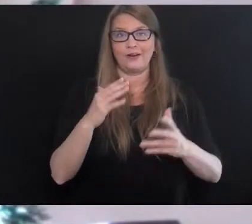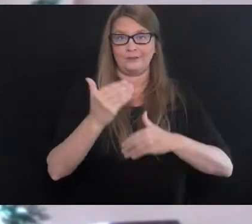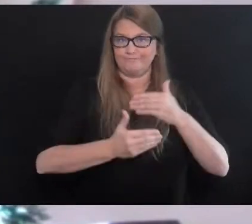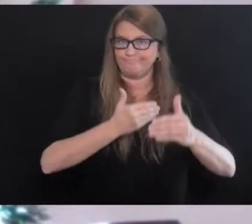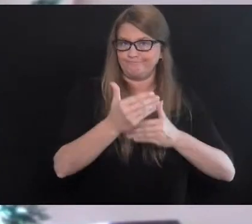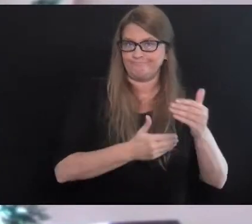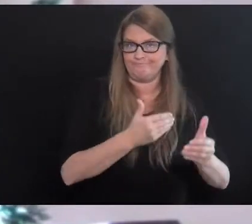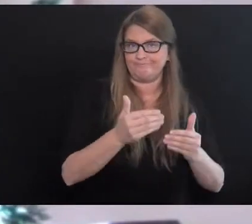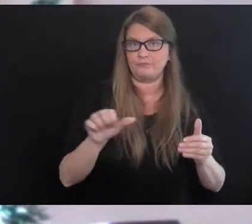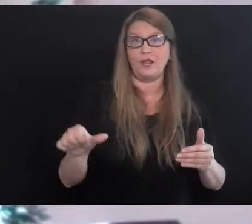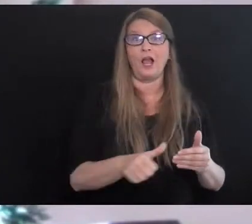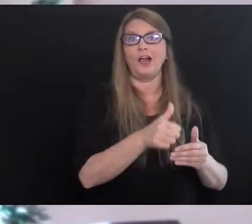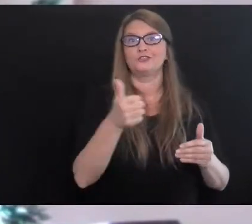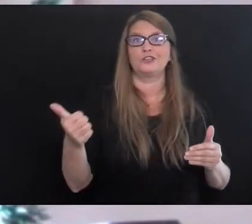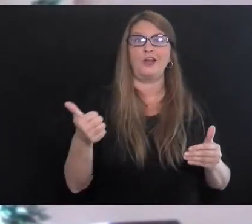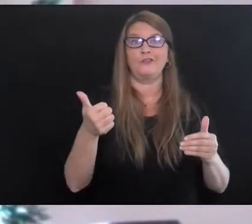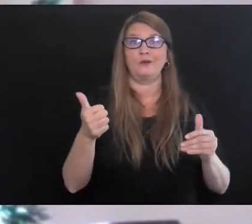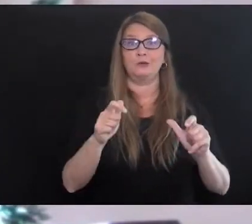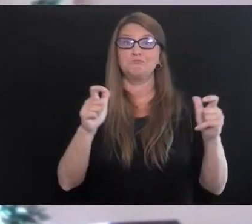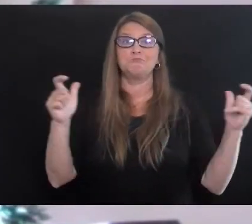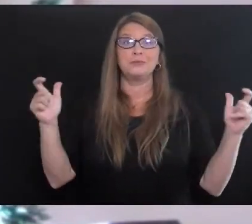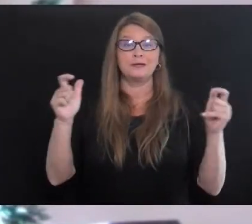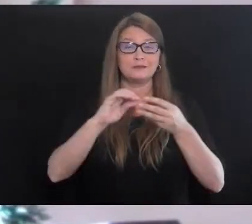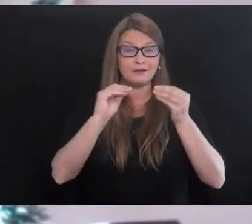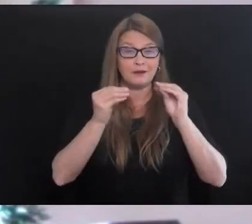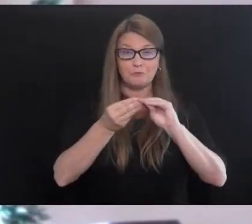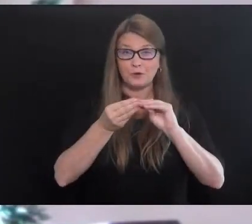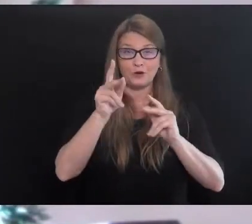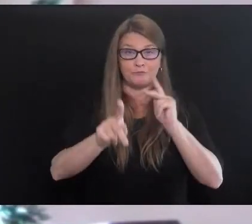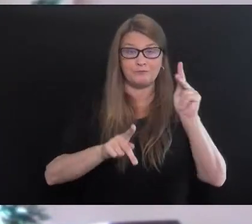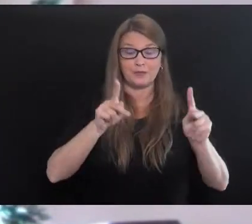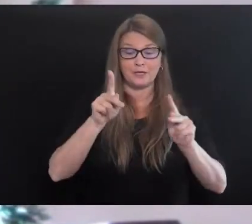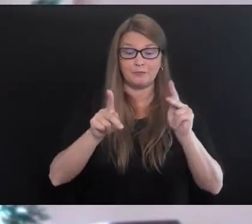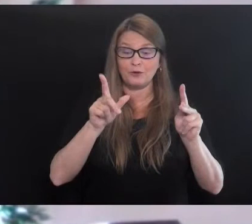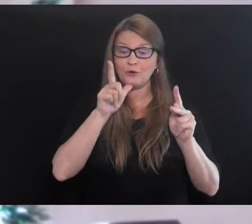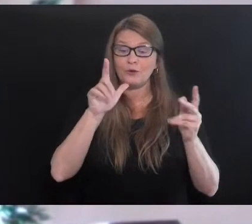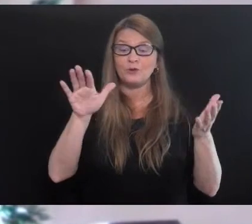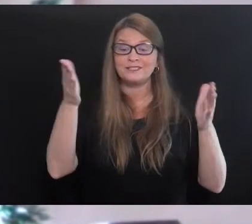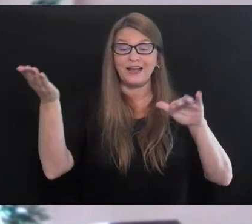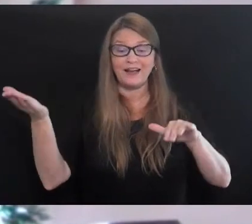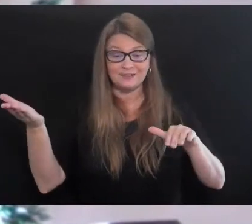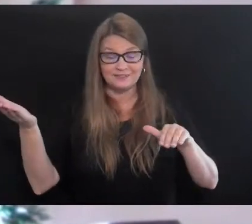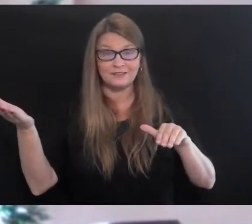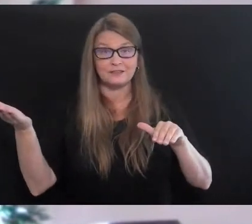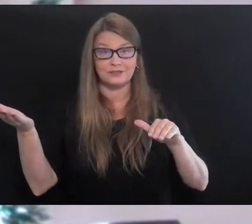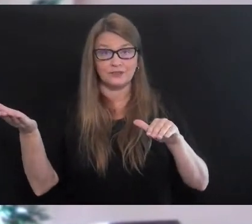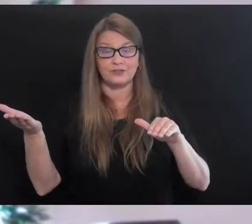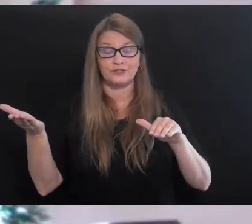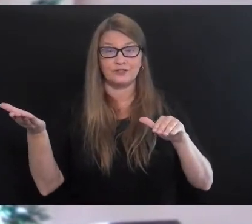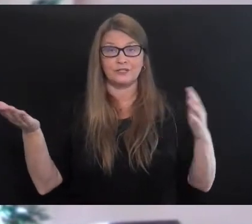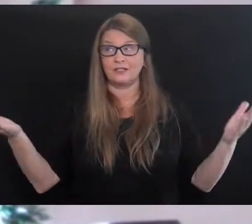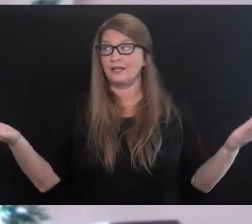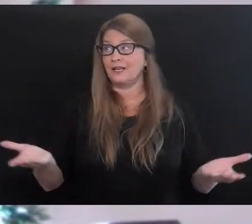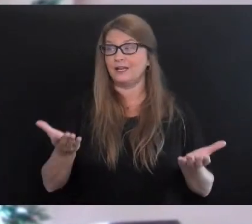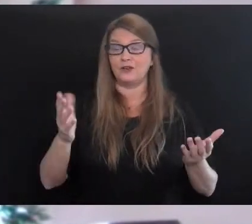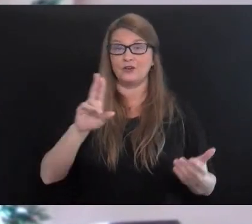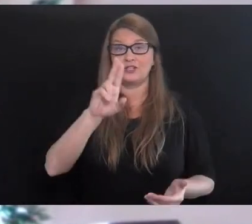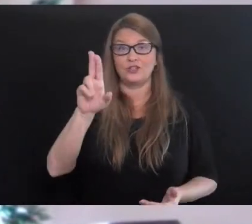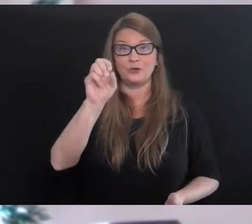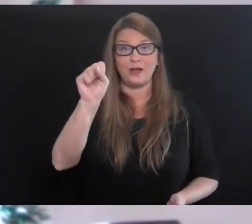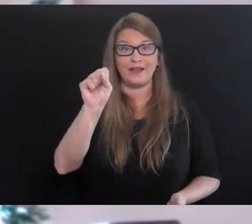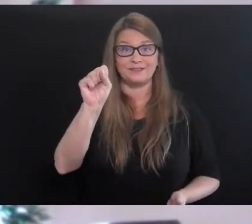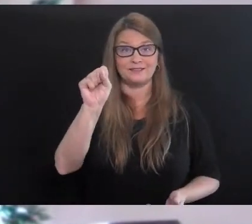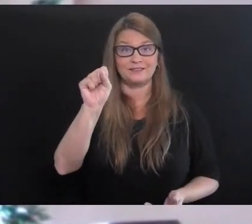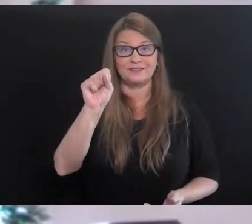another large number as far as the number of people who've died in the U.S. from